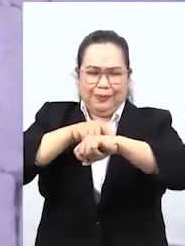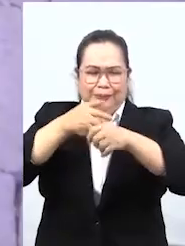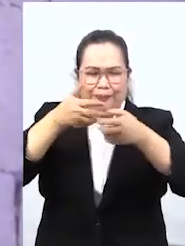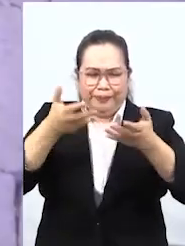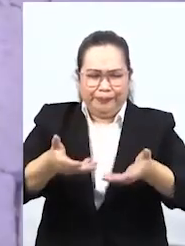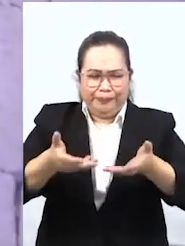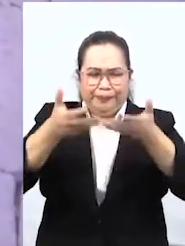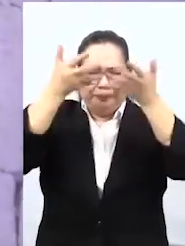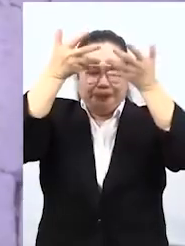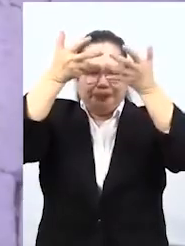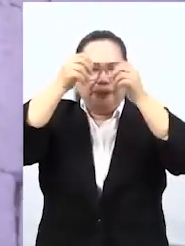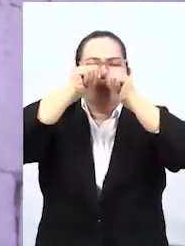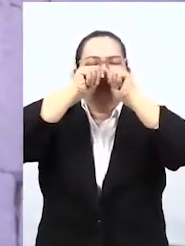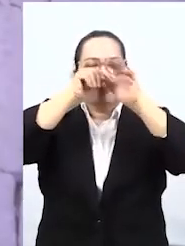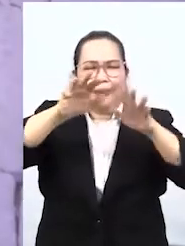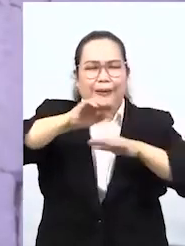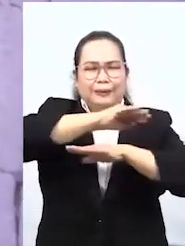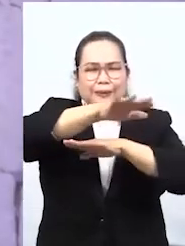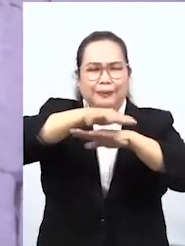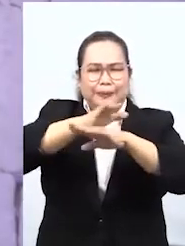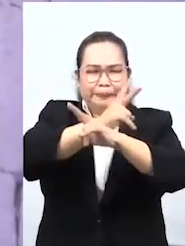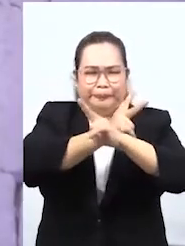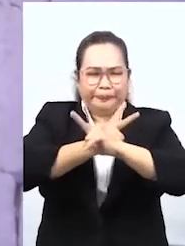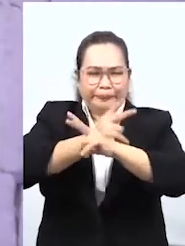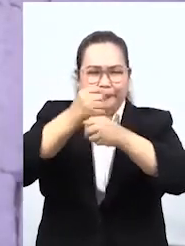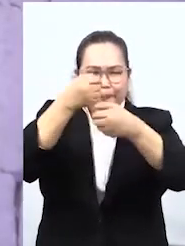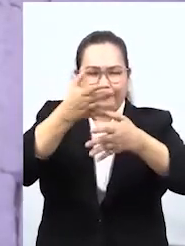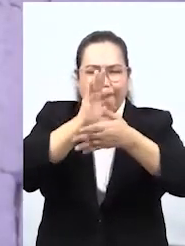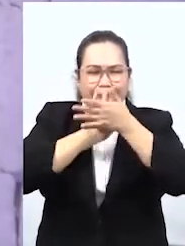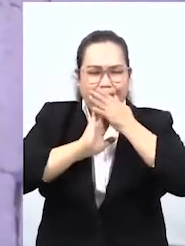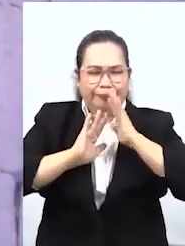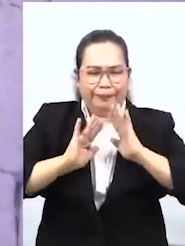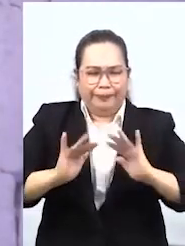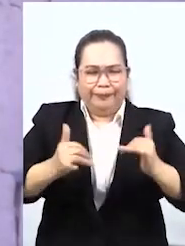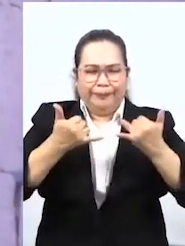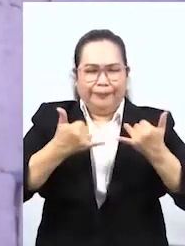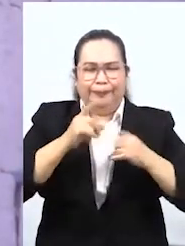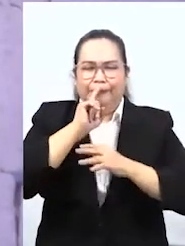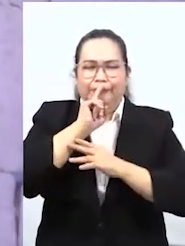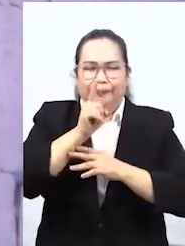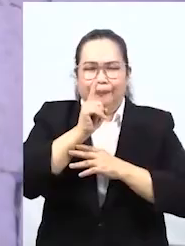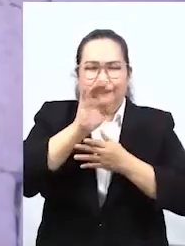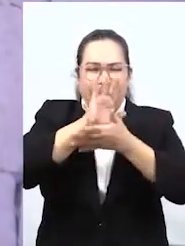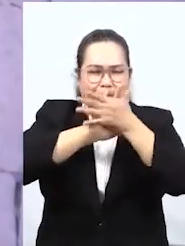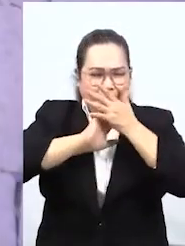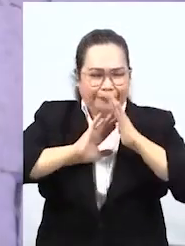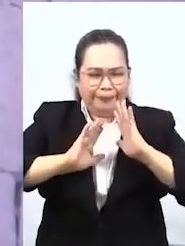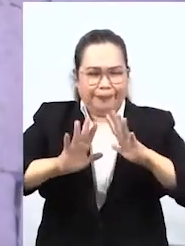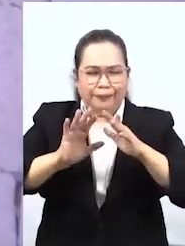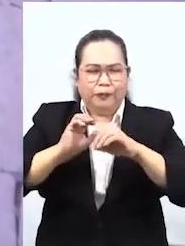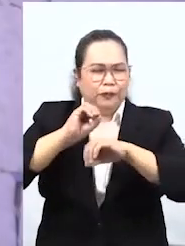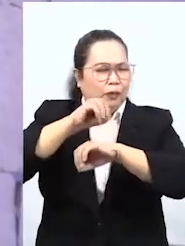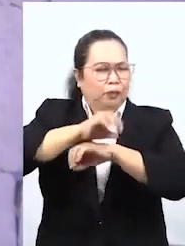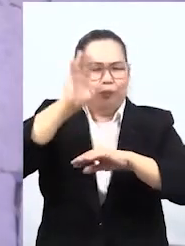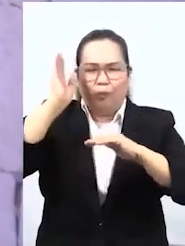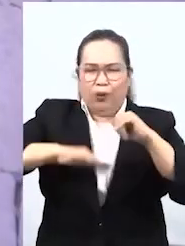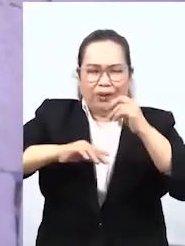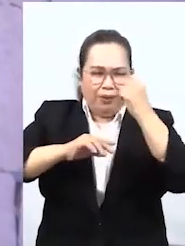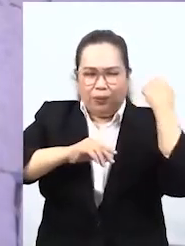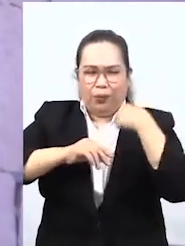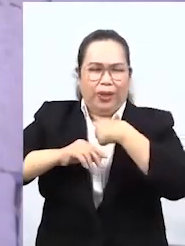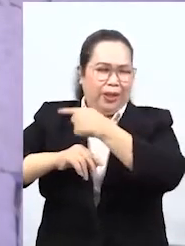lift up his countenance towards you and give you peace indeed may the peace that surpasses all